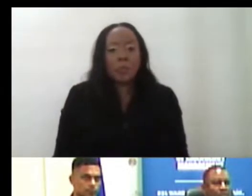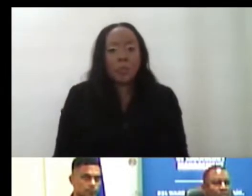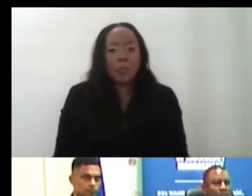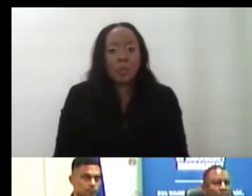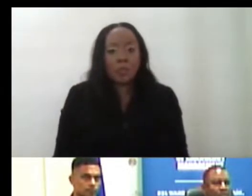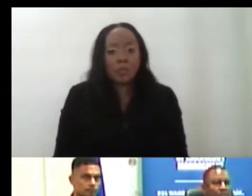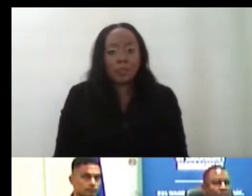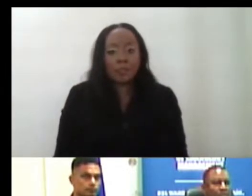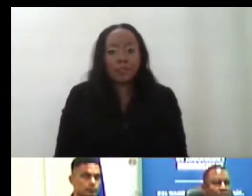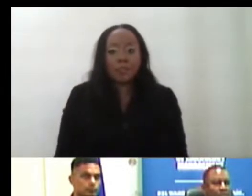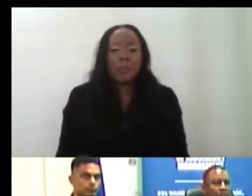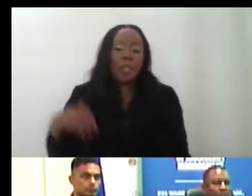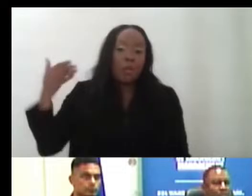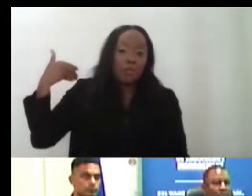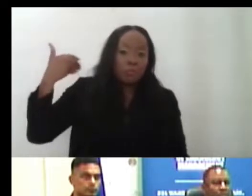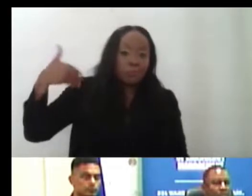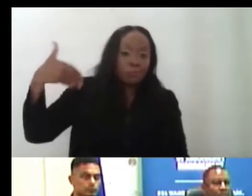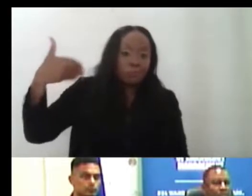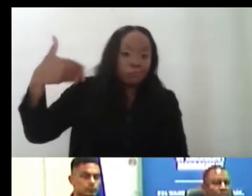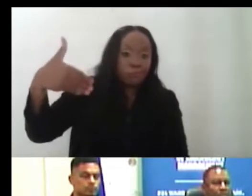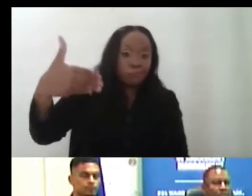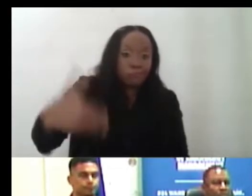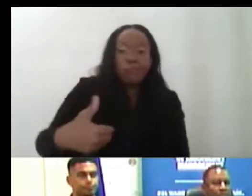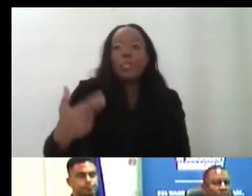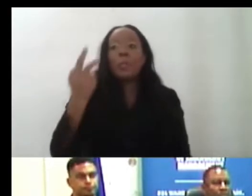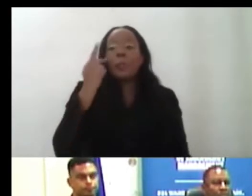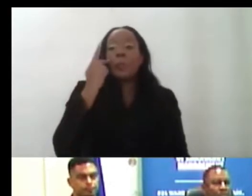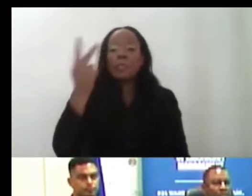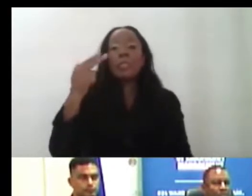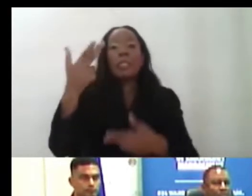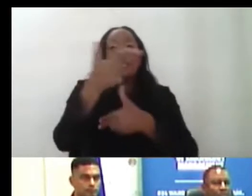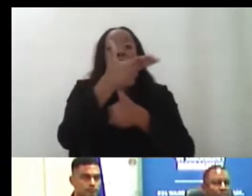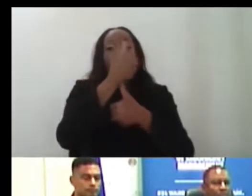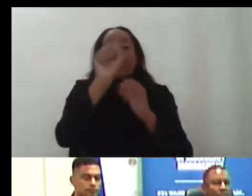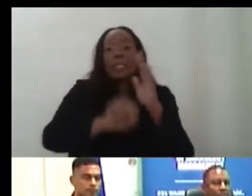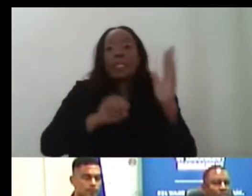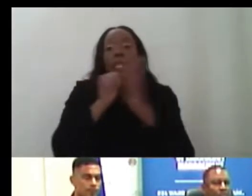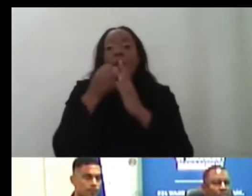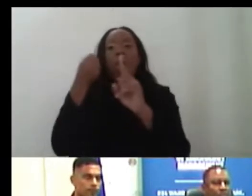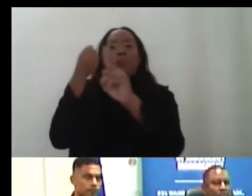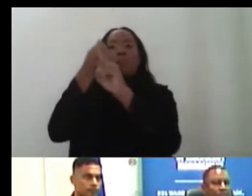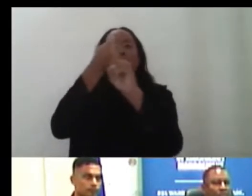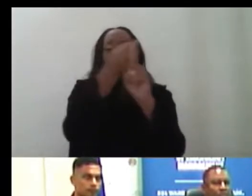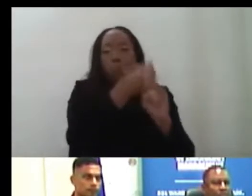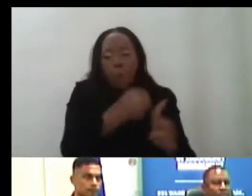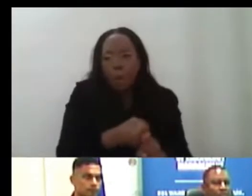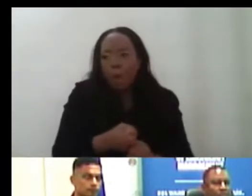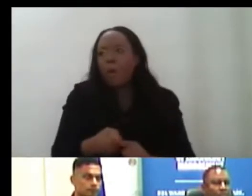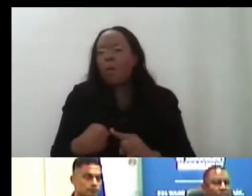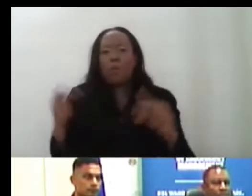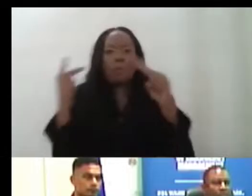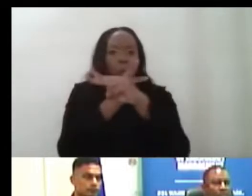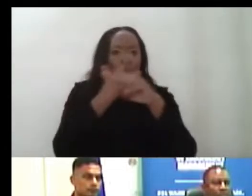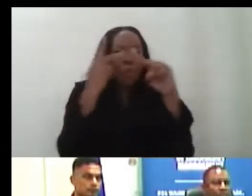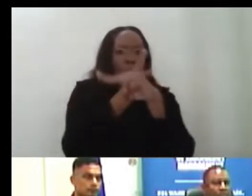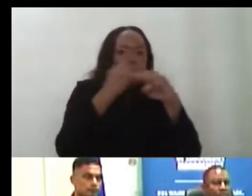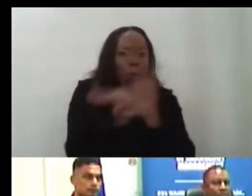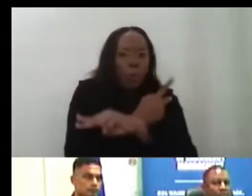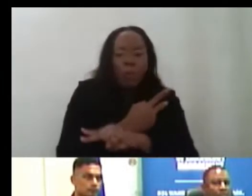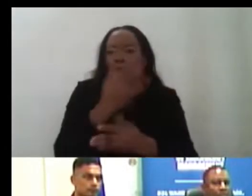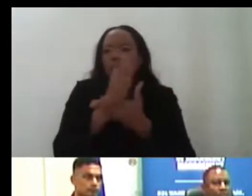Over the past few years, we've watched hurricane seasons unfold with increasing intensity. We've seen storms that form earlier,